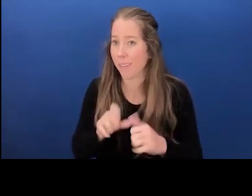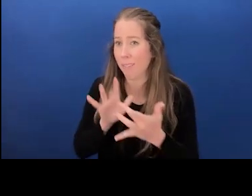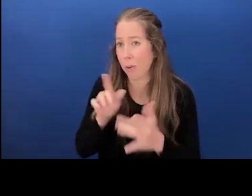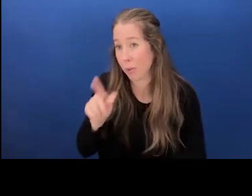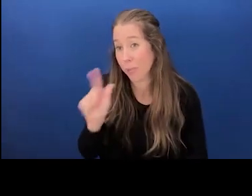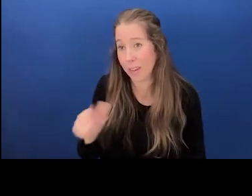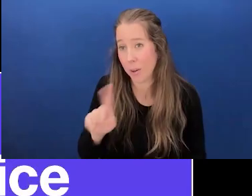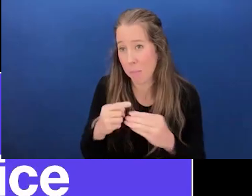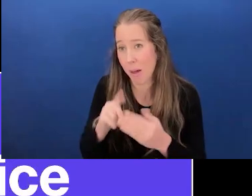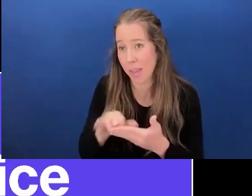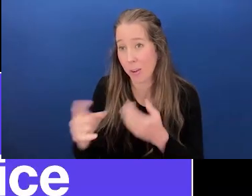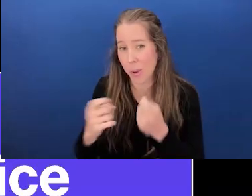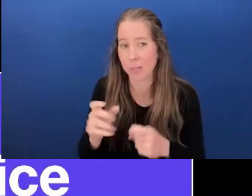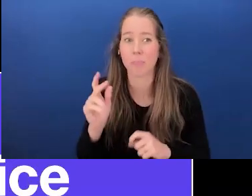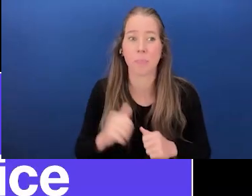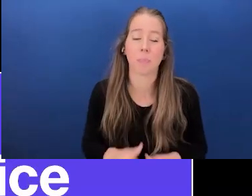later. Okay.